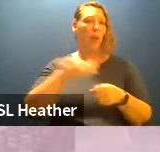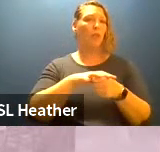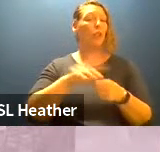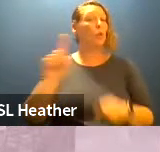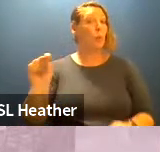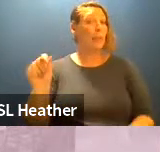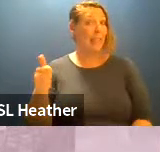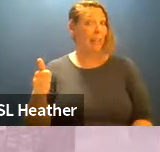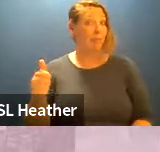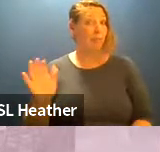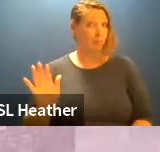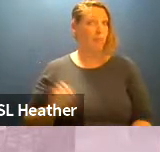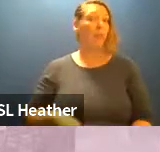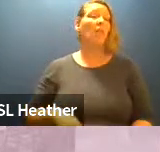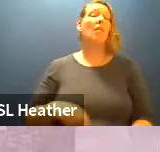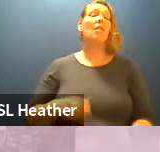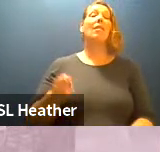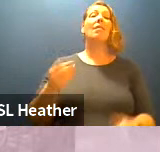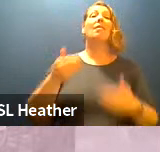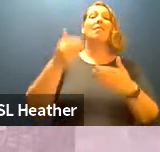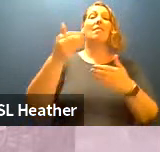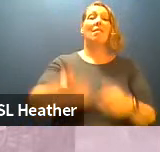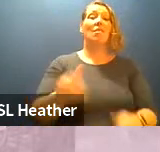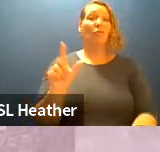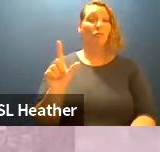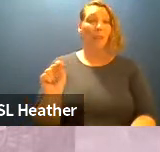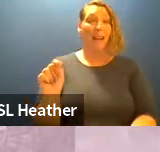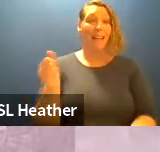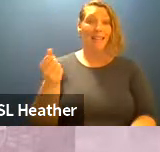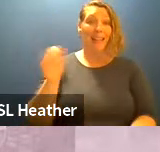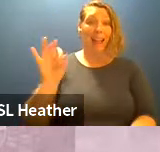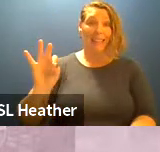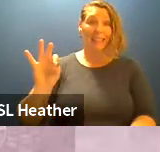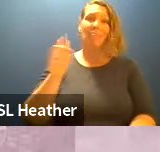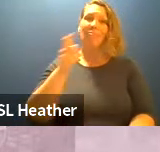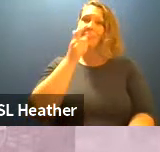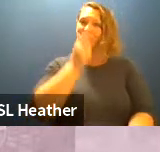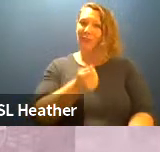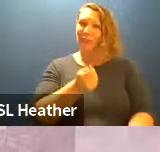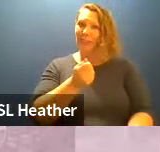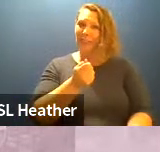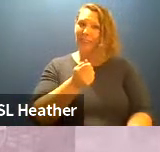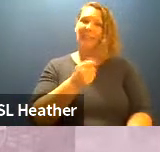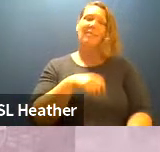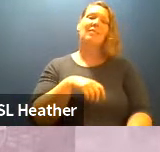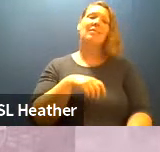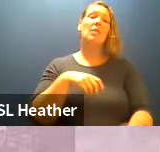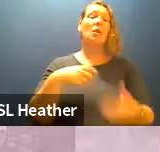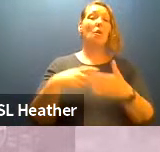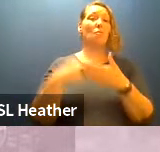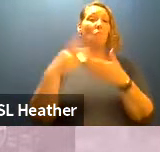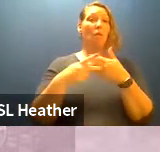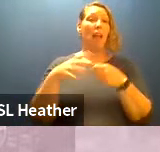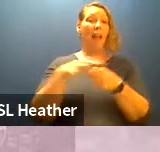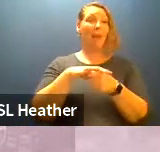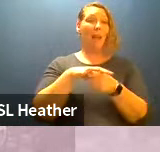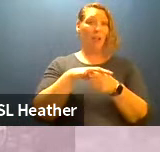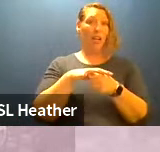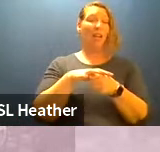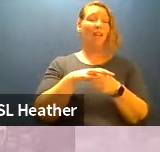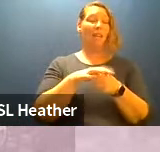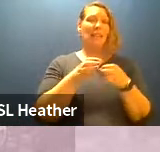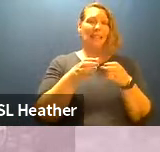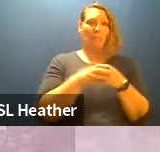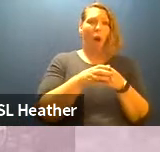2010. In 2019, it actually is an interesting trend where in the program area, there's a